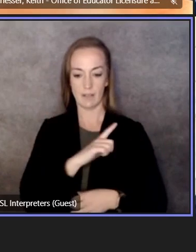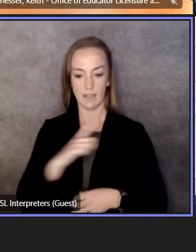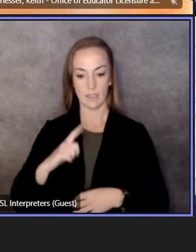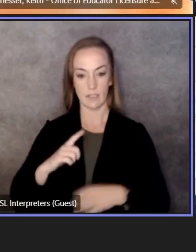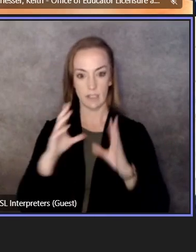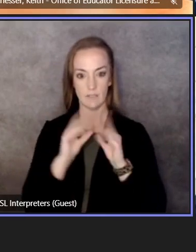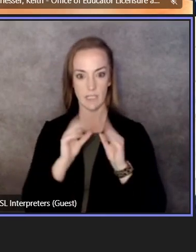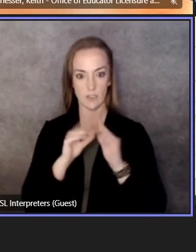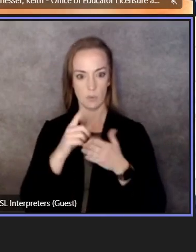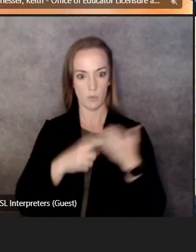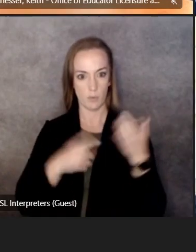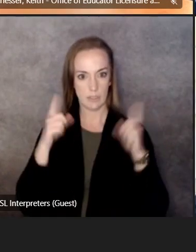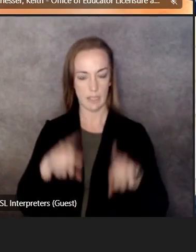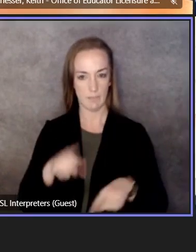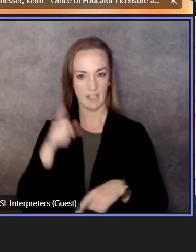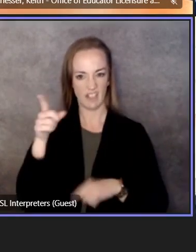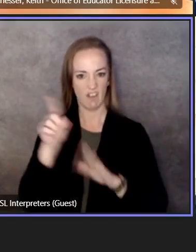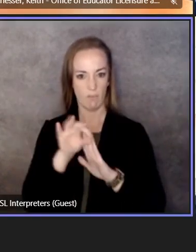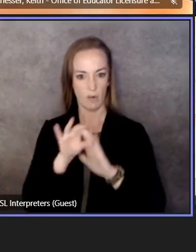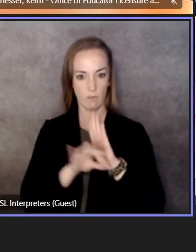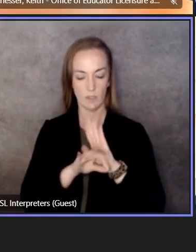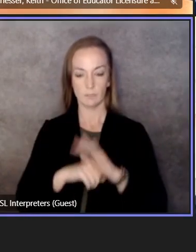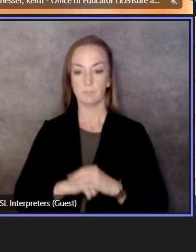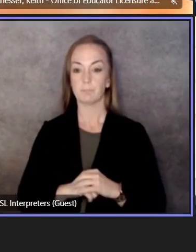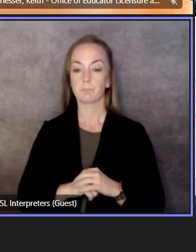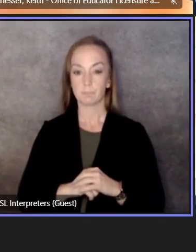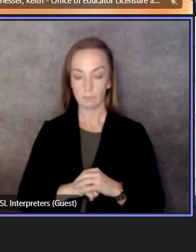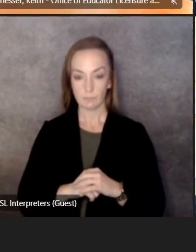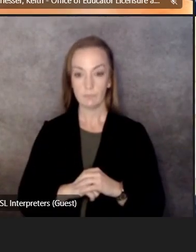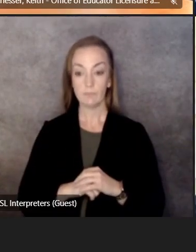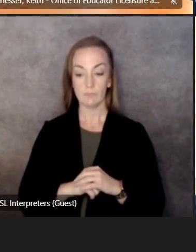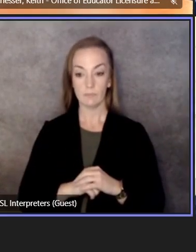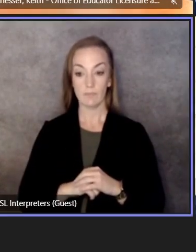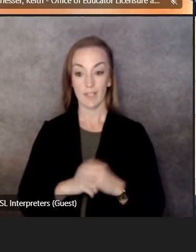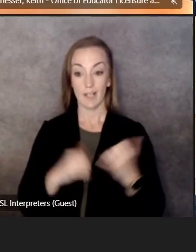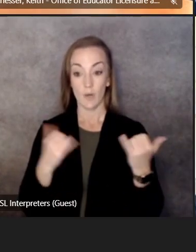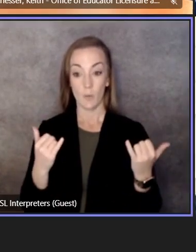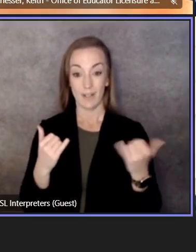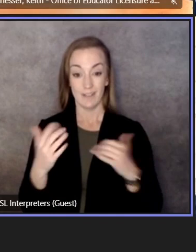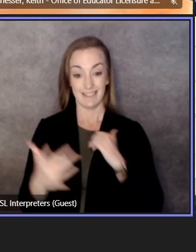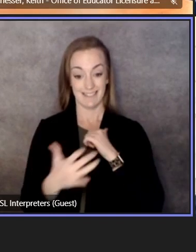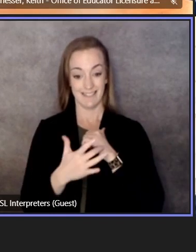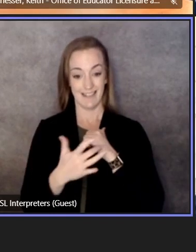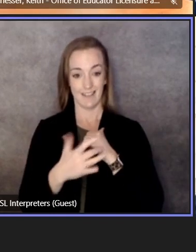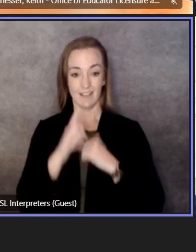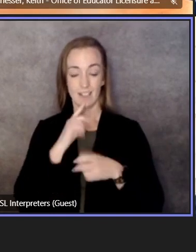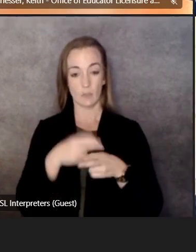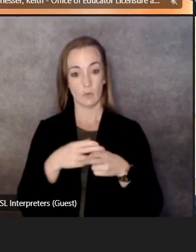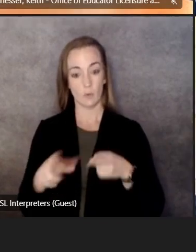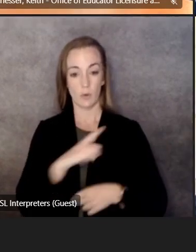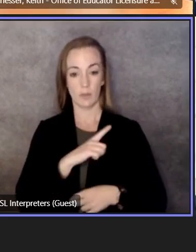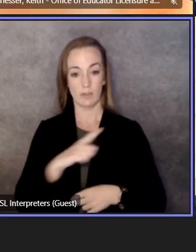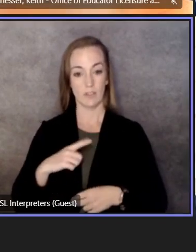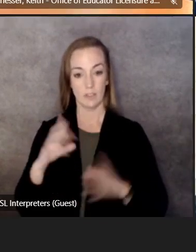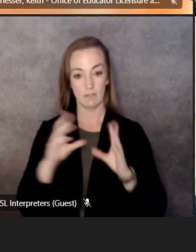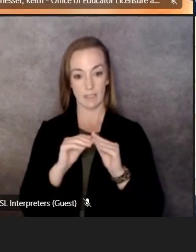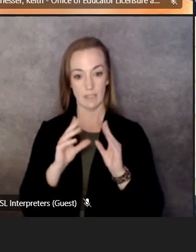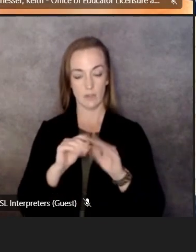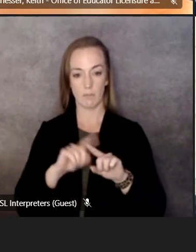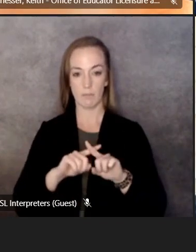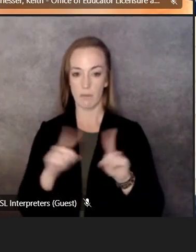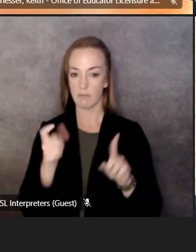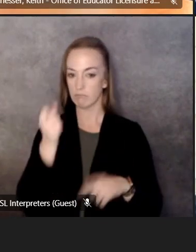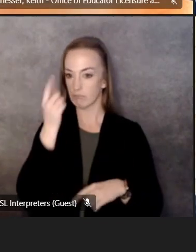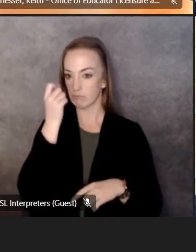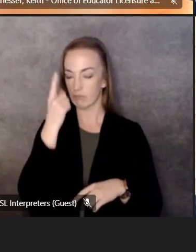happening there. This is technically a short legislative session, but what they